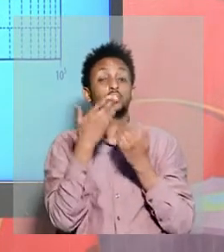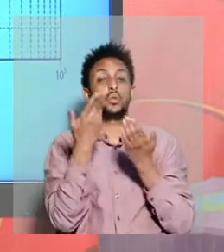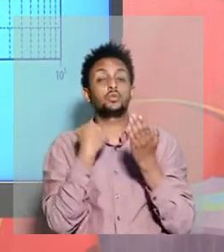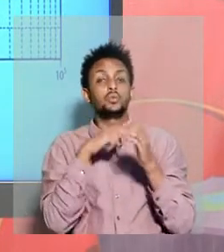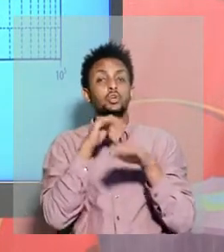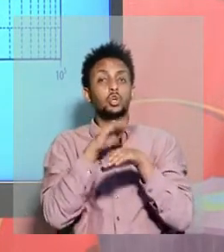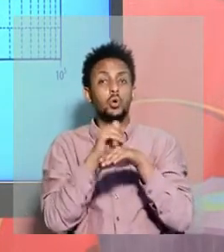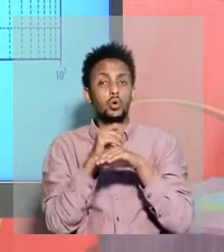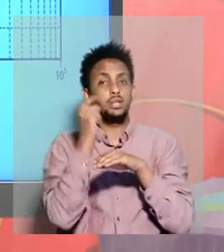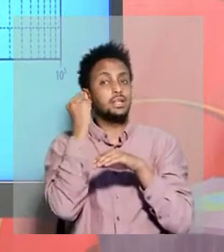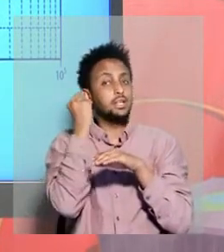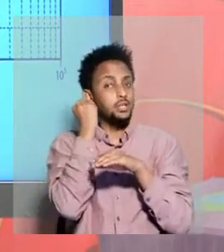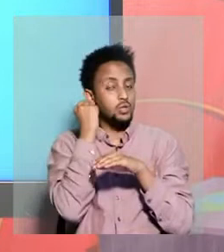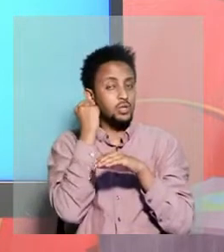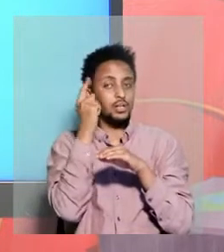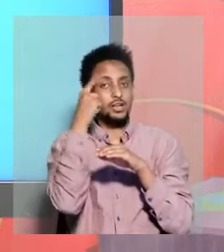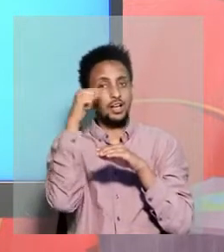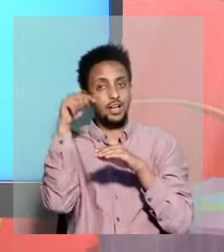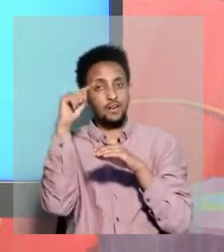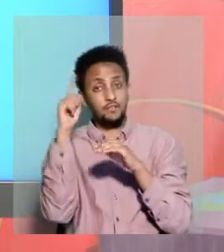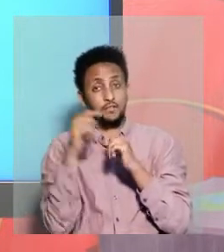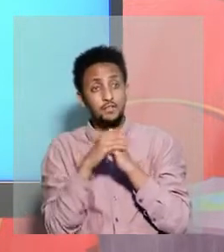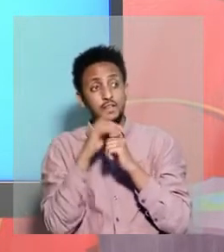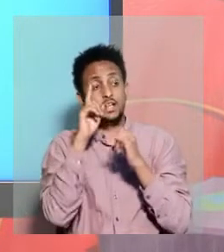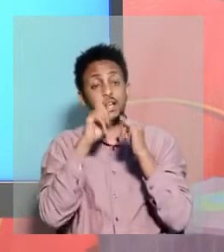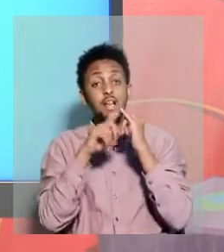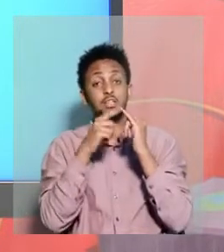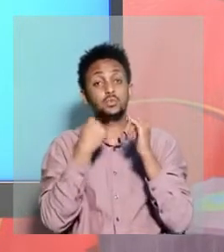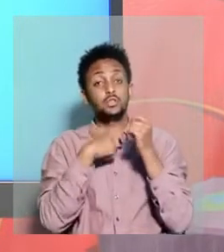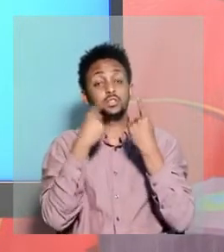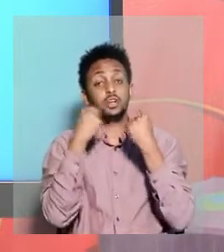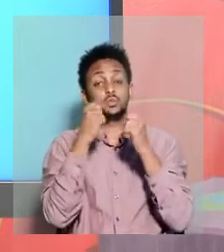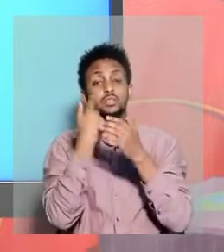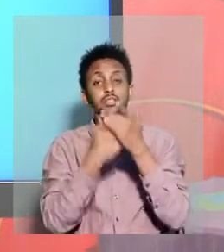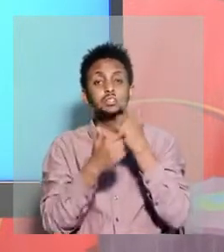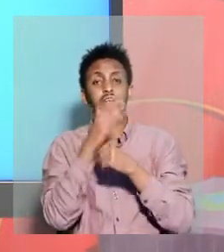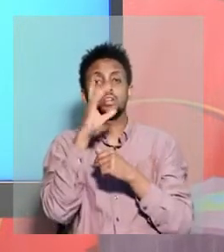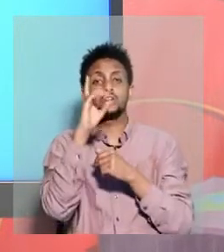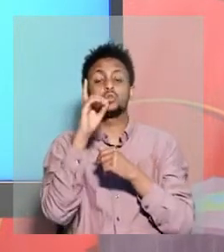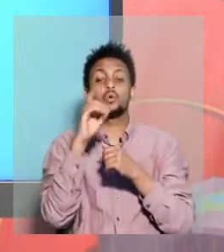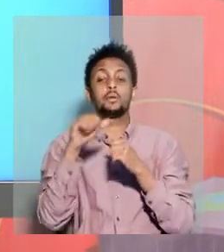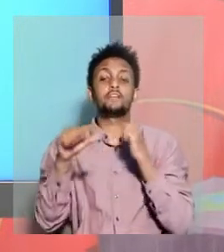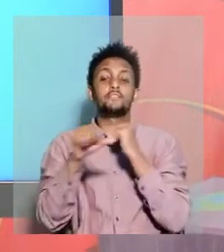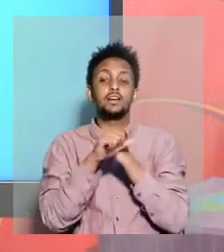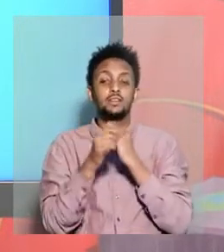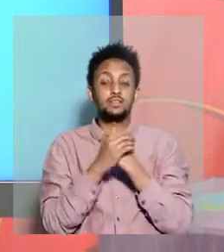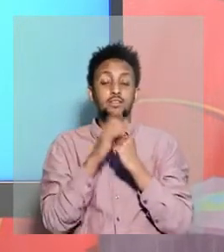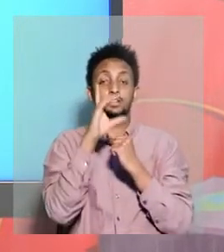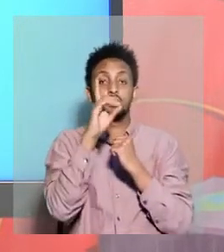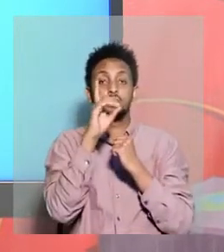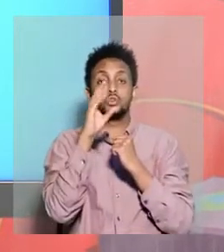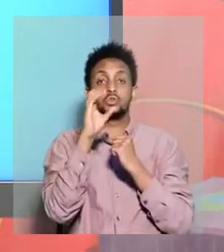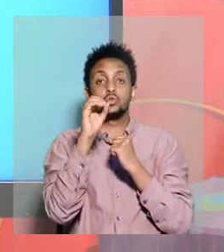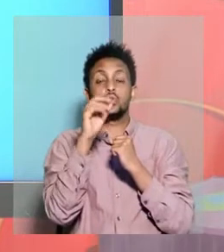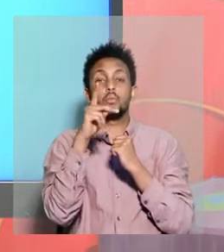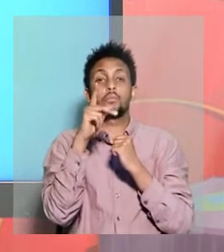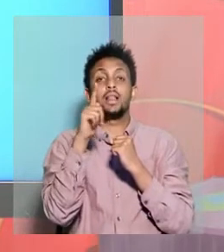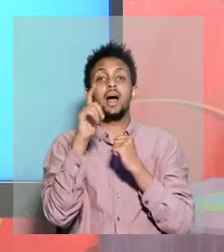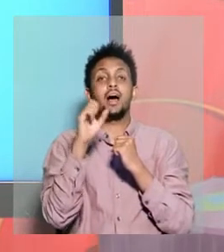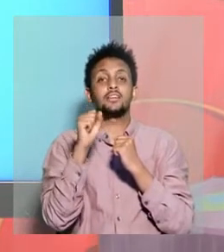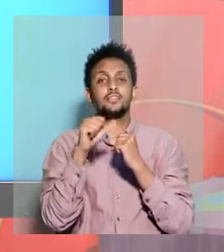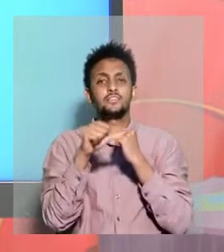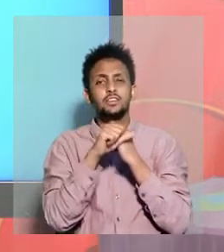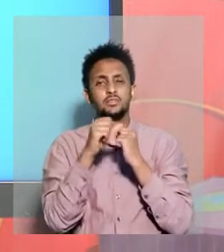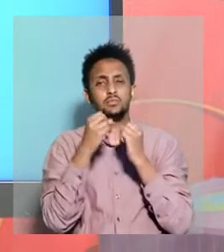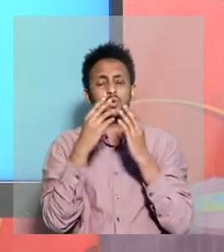what you call hearing curve. At last, let's try to discuss about Doppler's effect. Doppler effect is one of